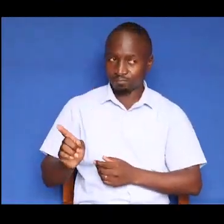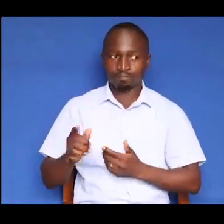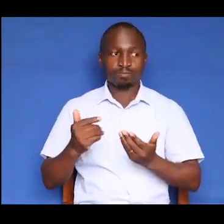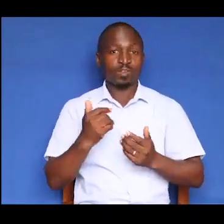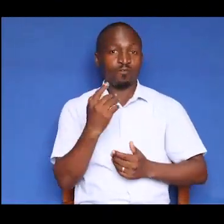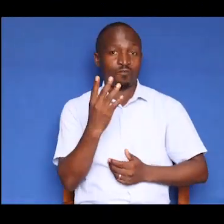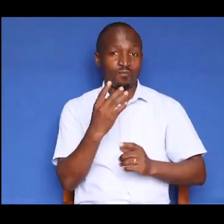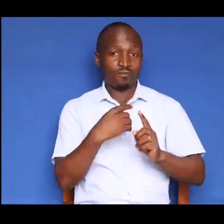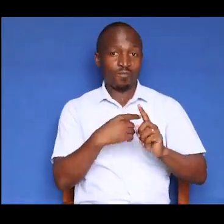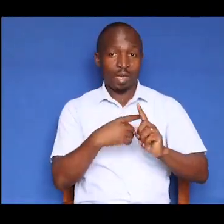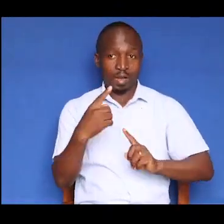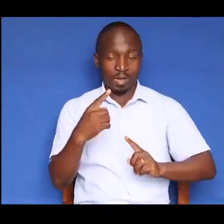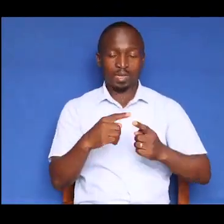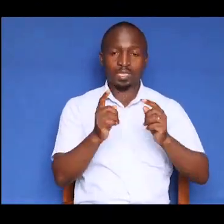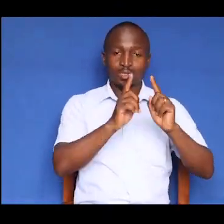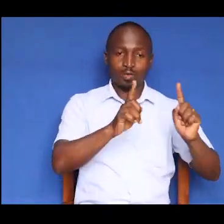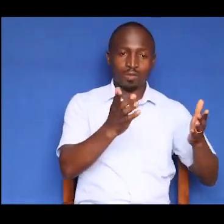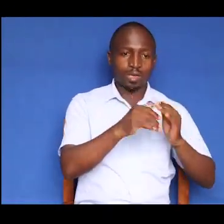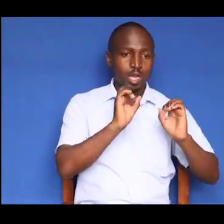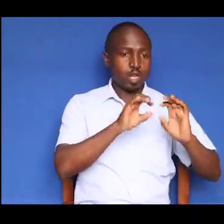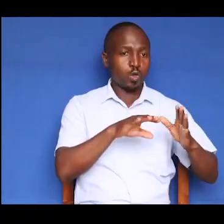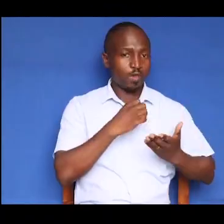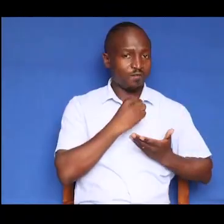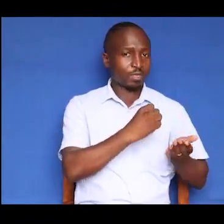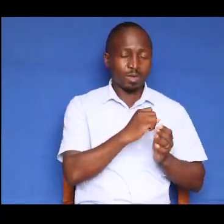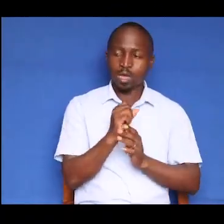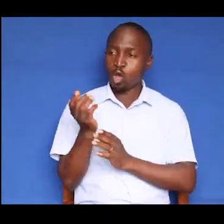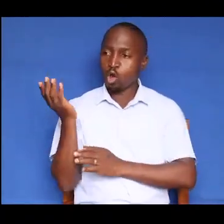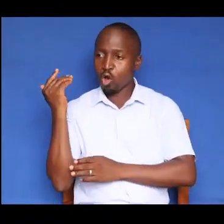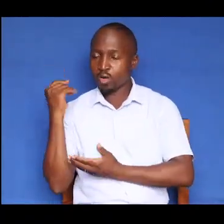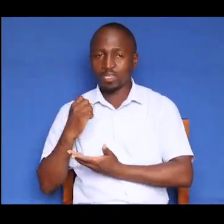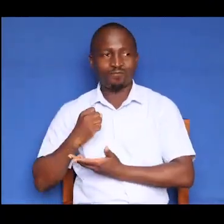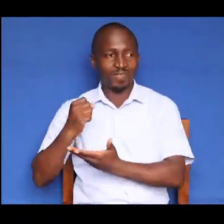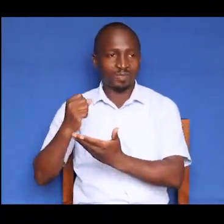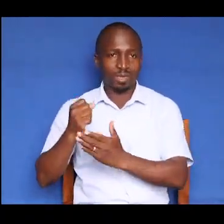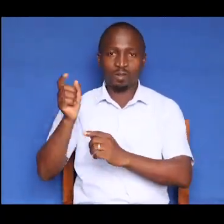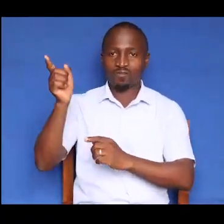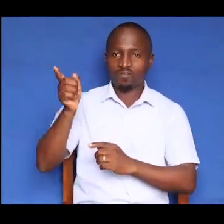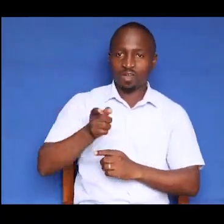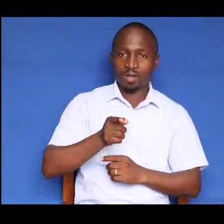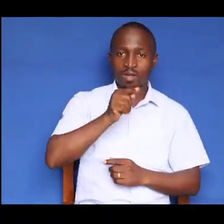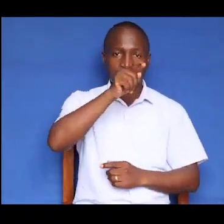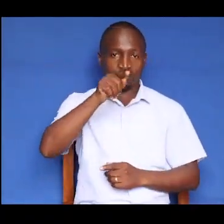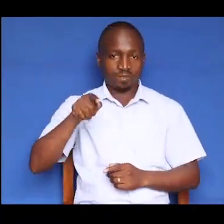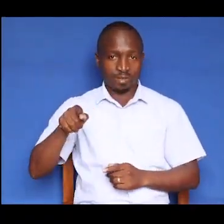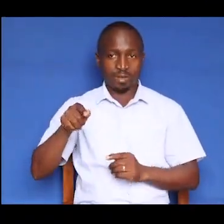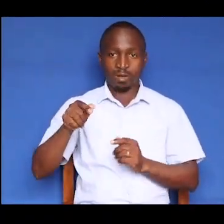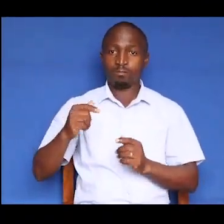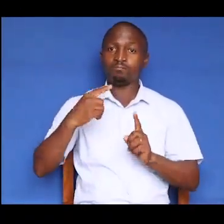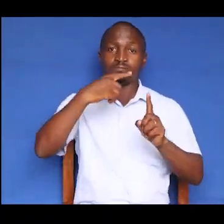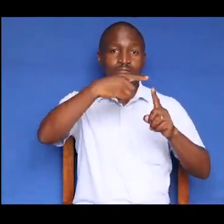take 400, the difference between the new investment and the old investment. By cross multiply here, you will get a change